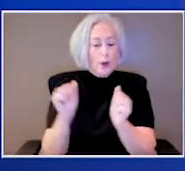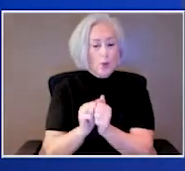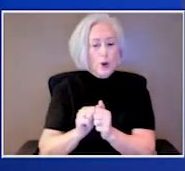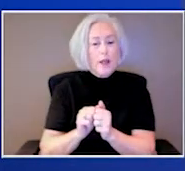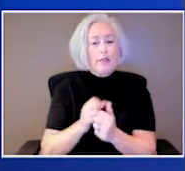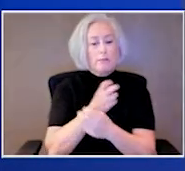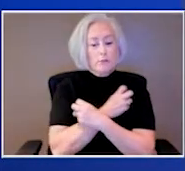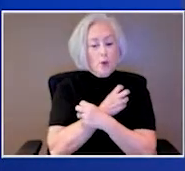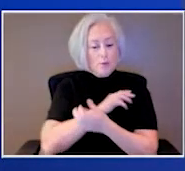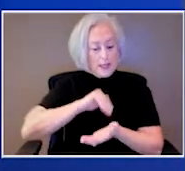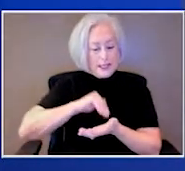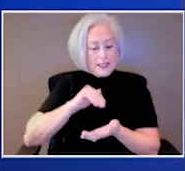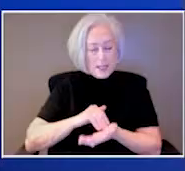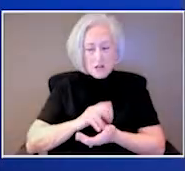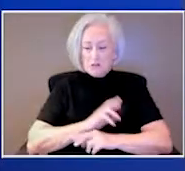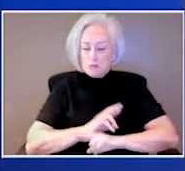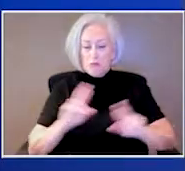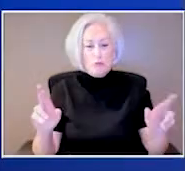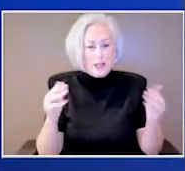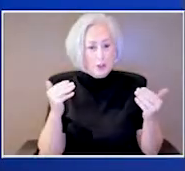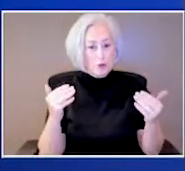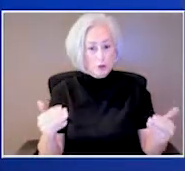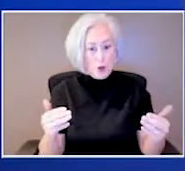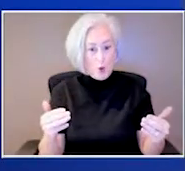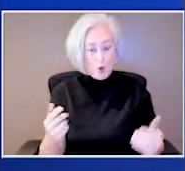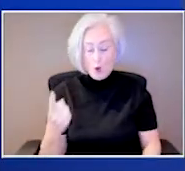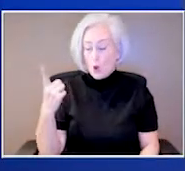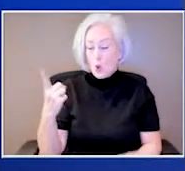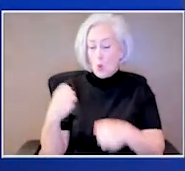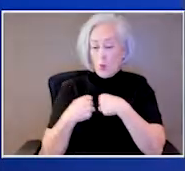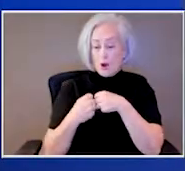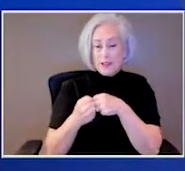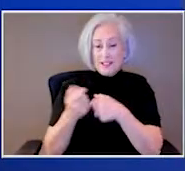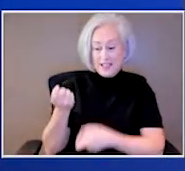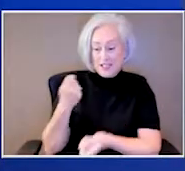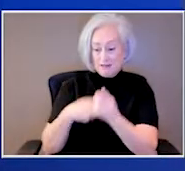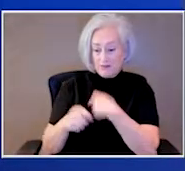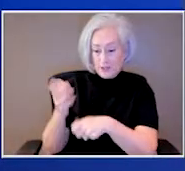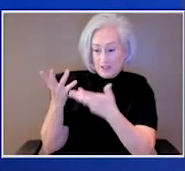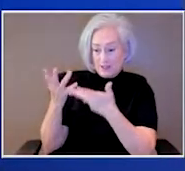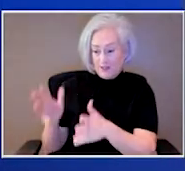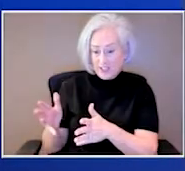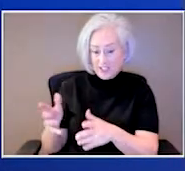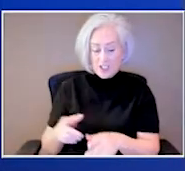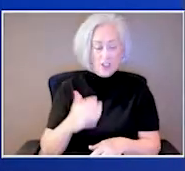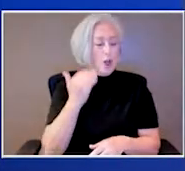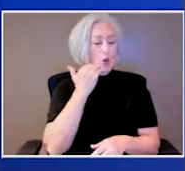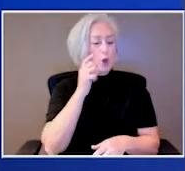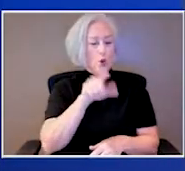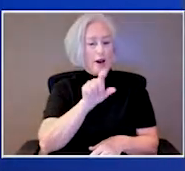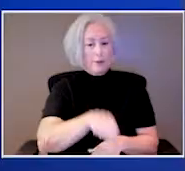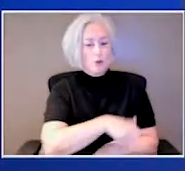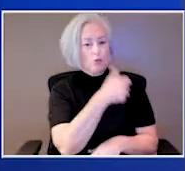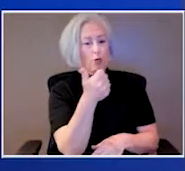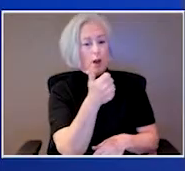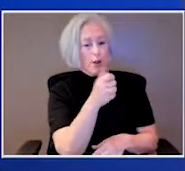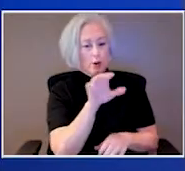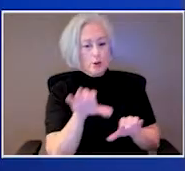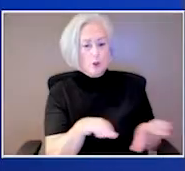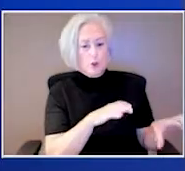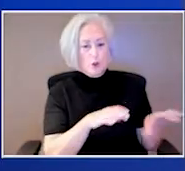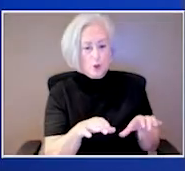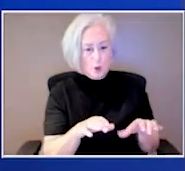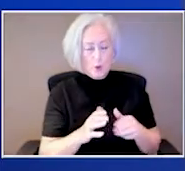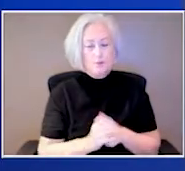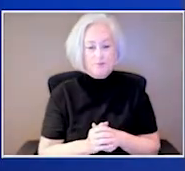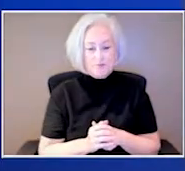the one knee done. We knew we were going to have to do both knees, and had it done, and I would